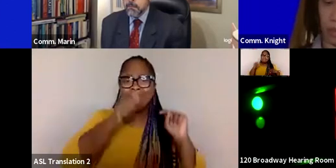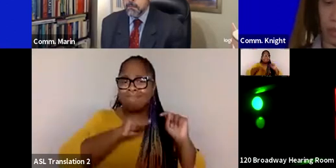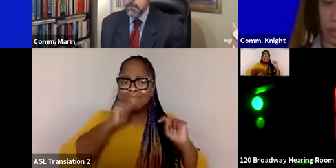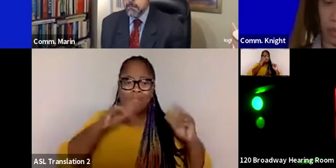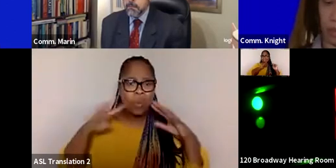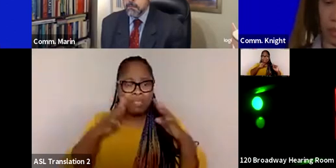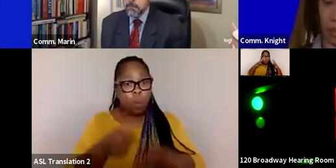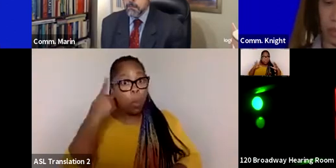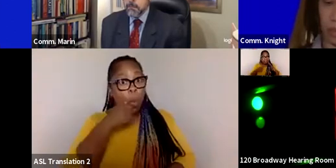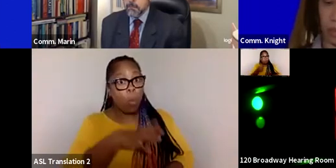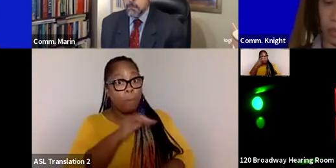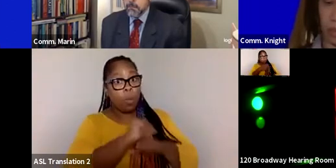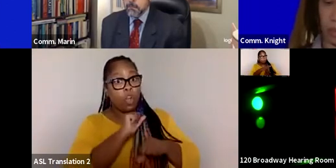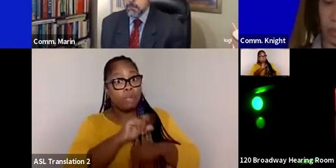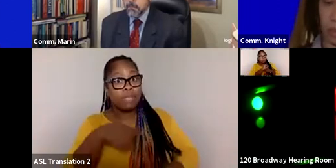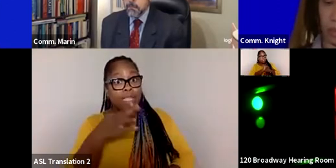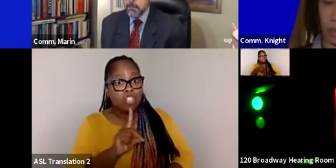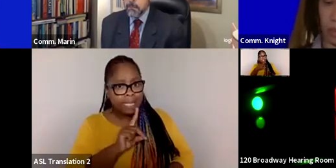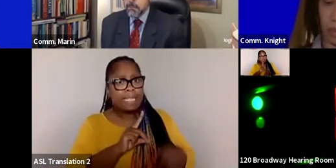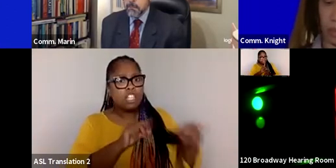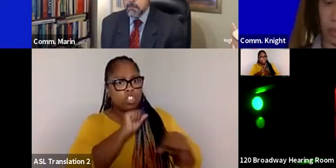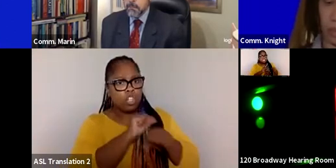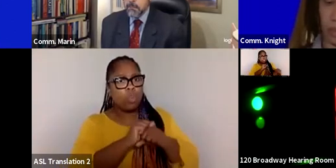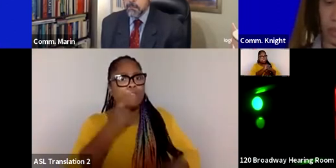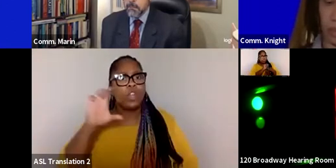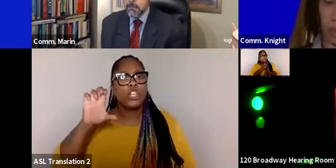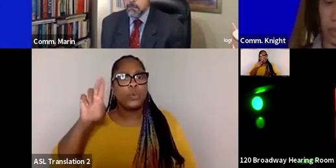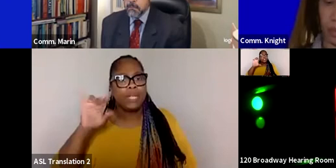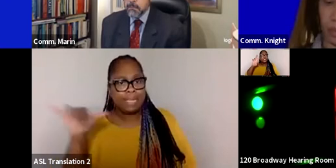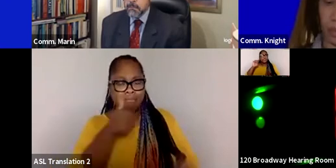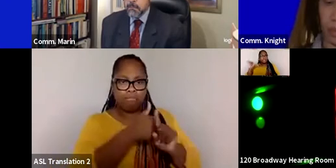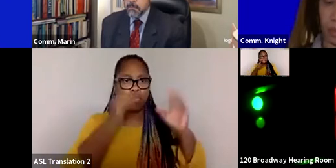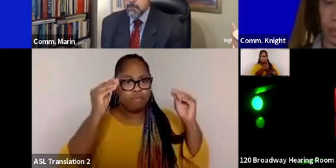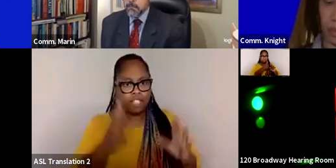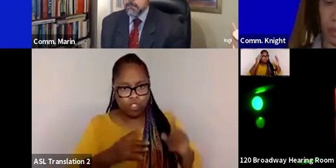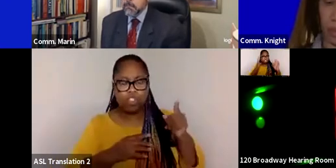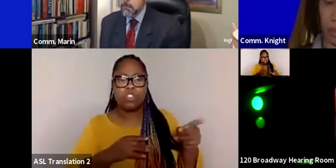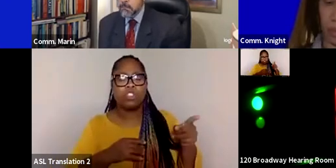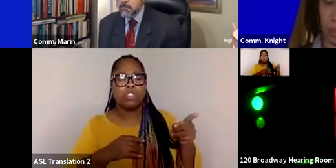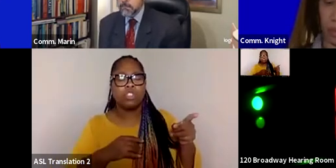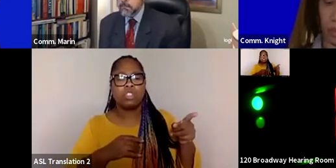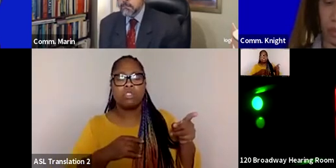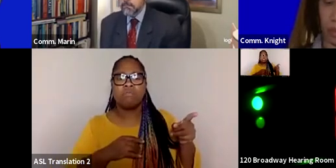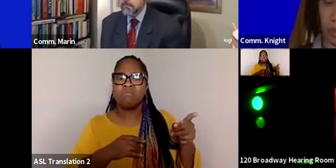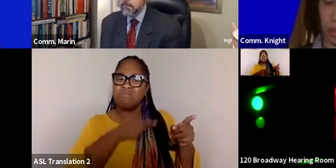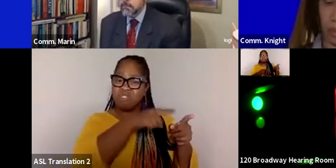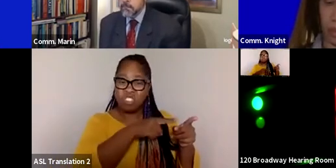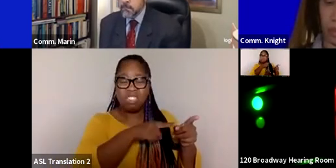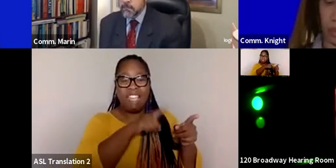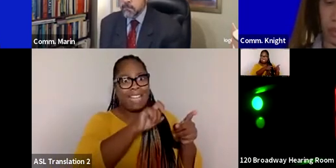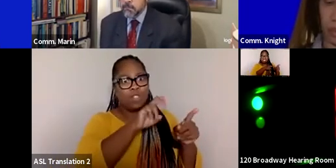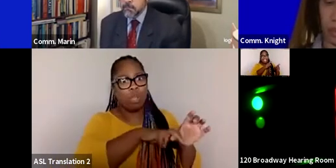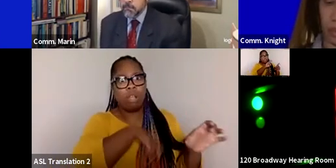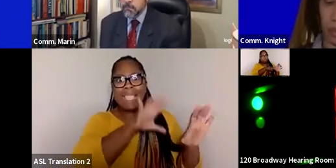woman who is working on her PhD. She works for CUNY. She's a professor and she had to leave in